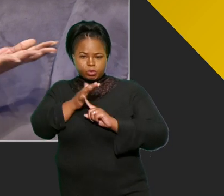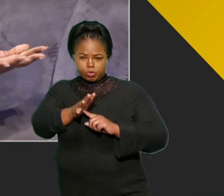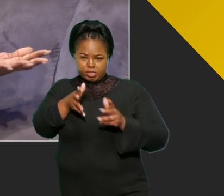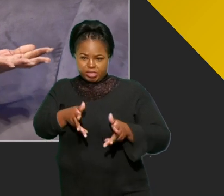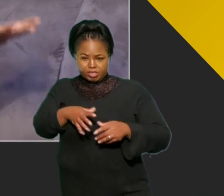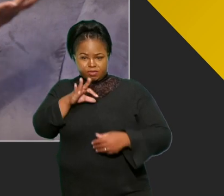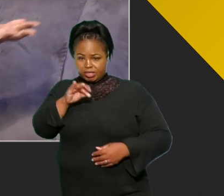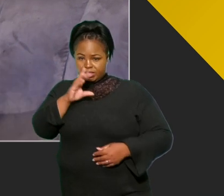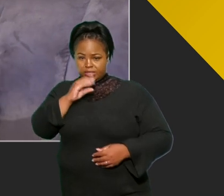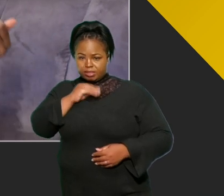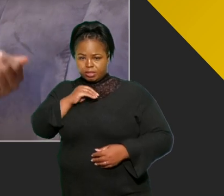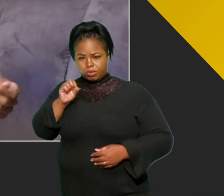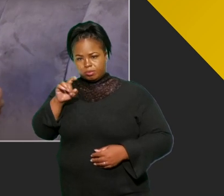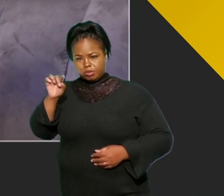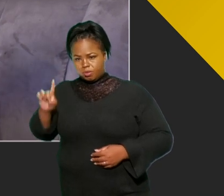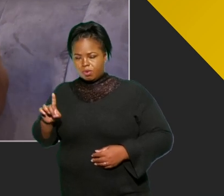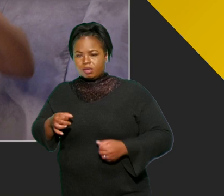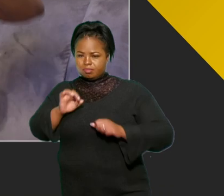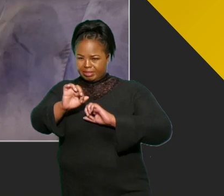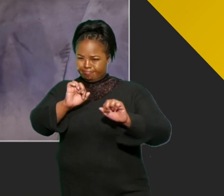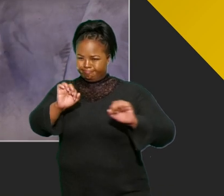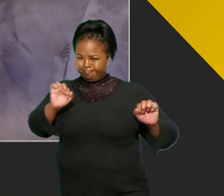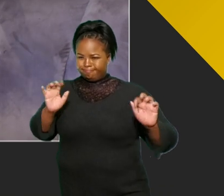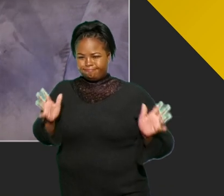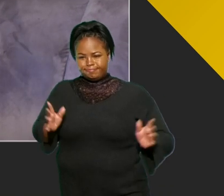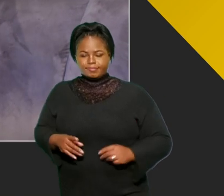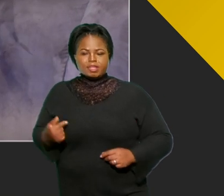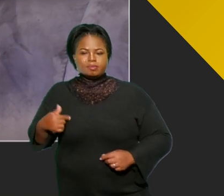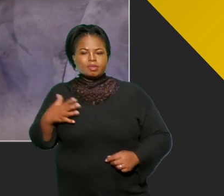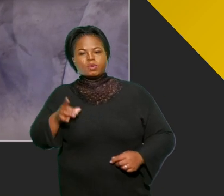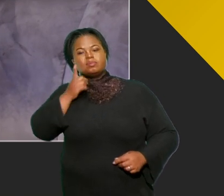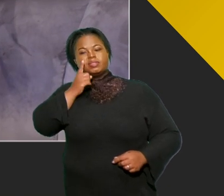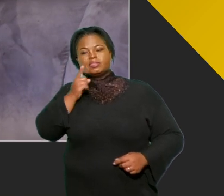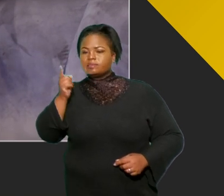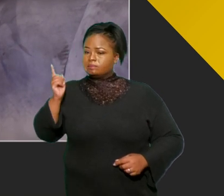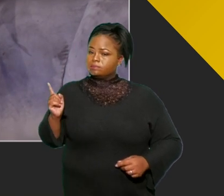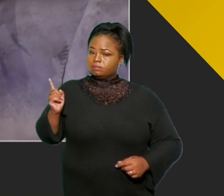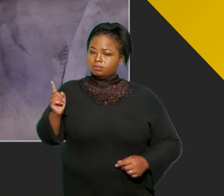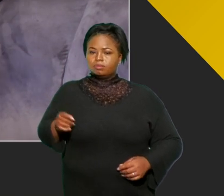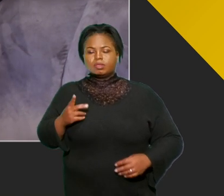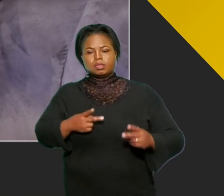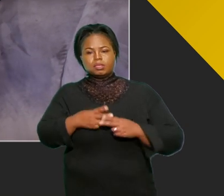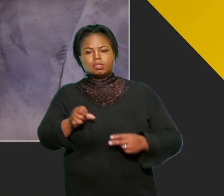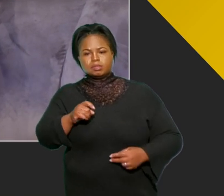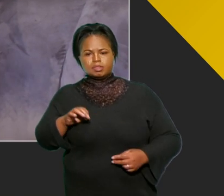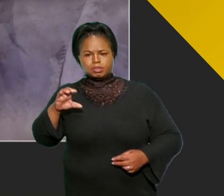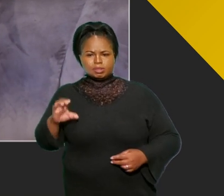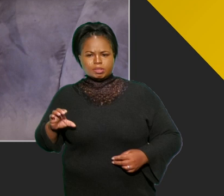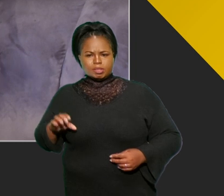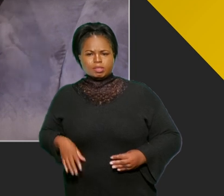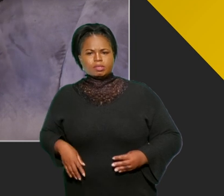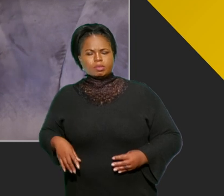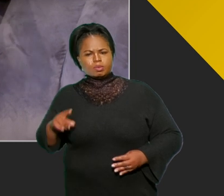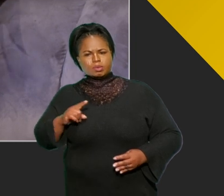views of Daily Thetha or the SABC One, right? But I think, Melody, I would like us to go and see an insert that was also done by the SABC where